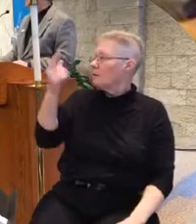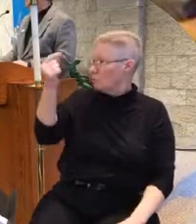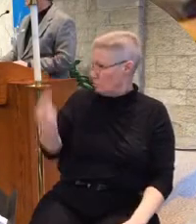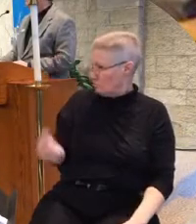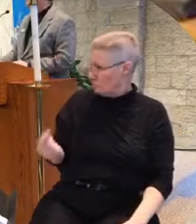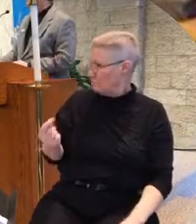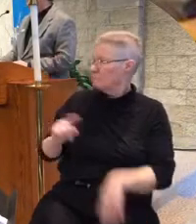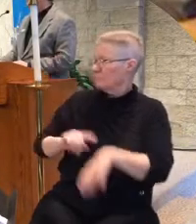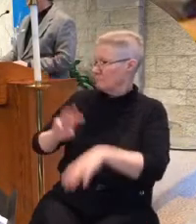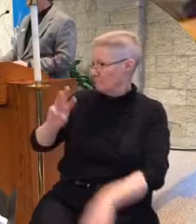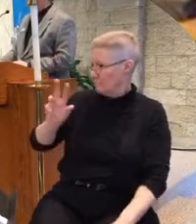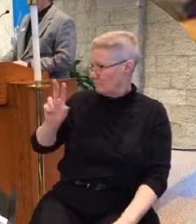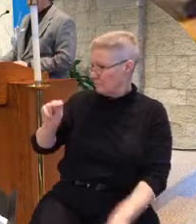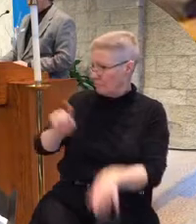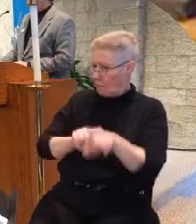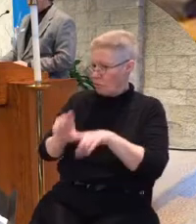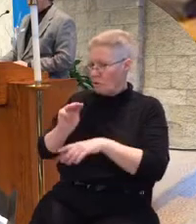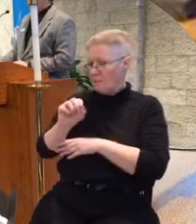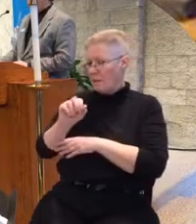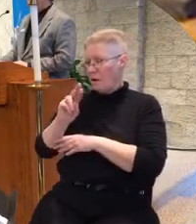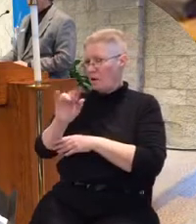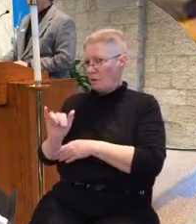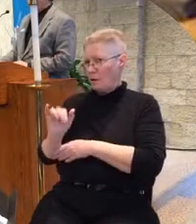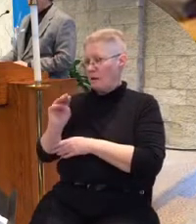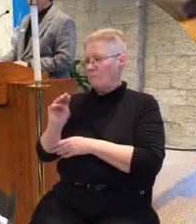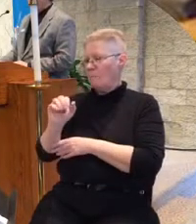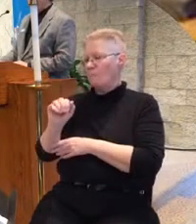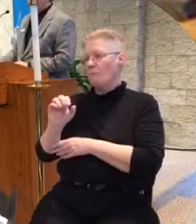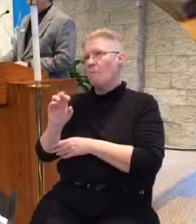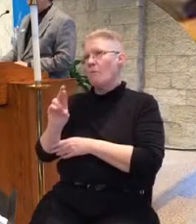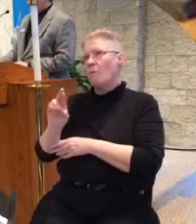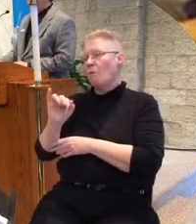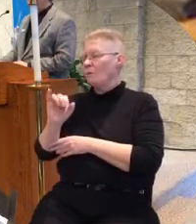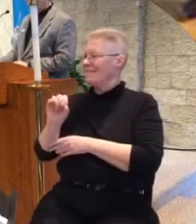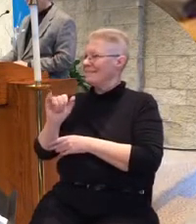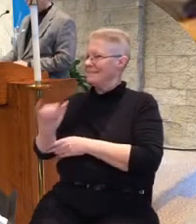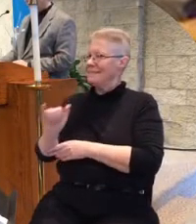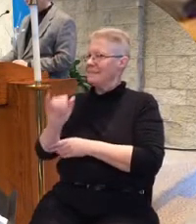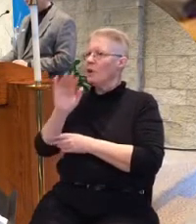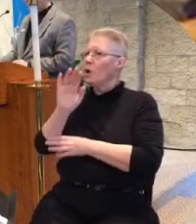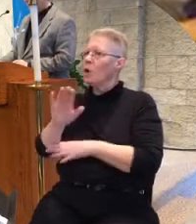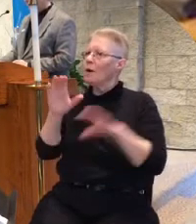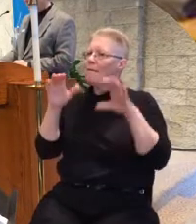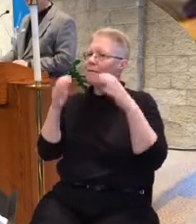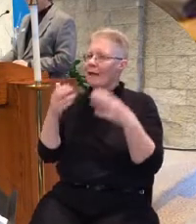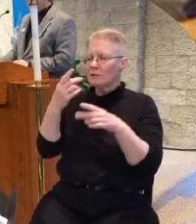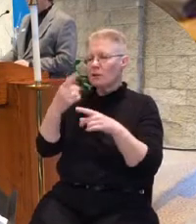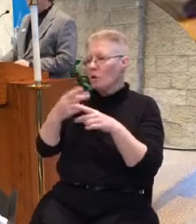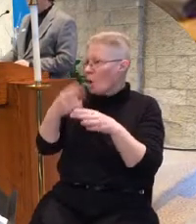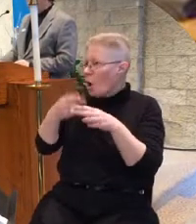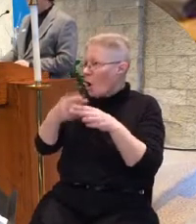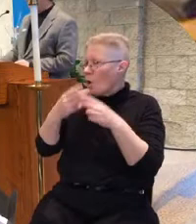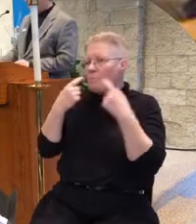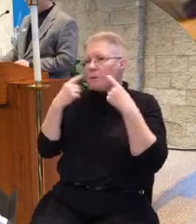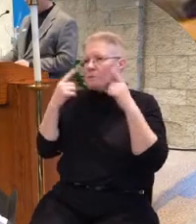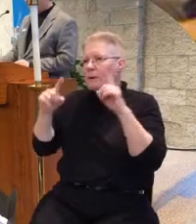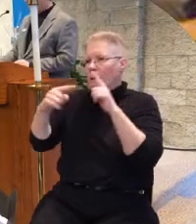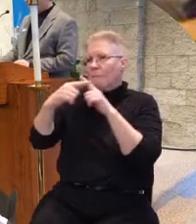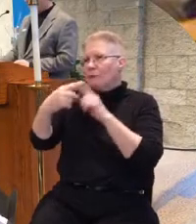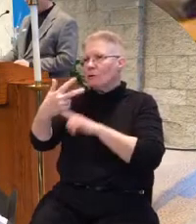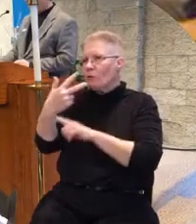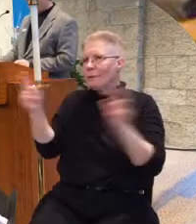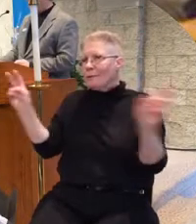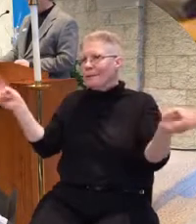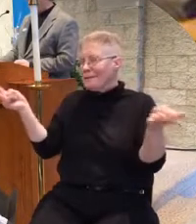Mary Morrissey's new Prosperity Plus 3 kicks off here Tuesday night. Reverend Pat's book